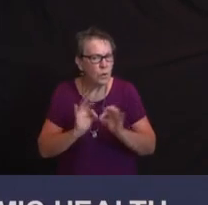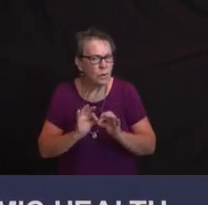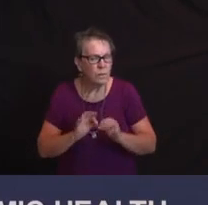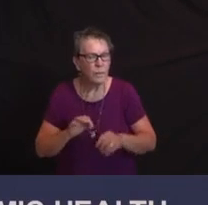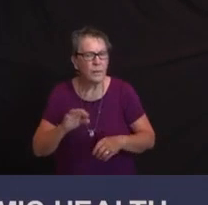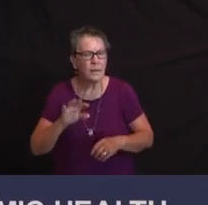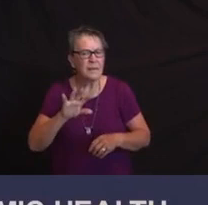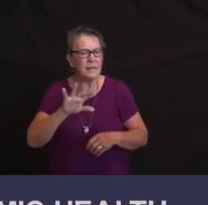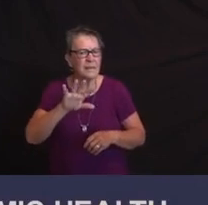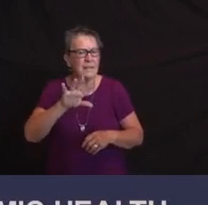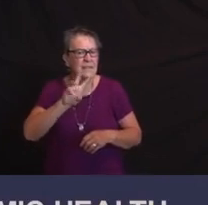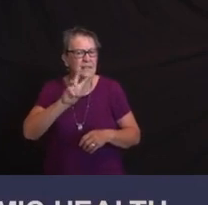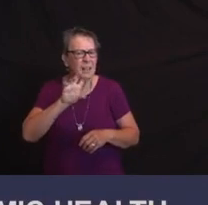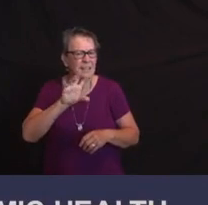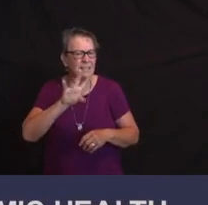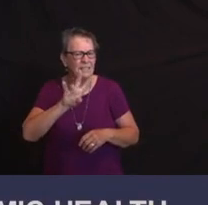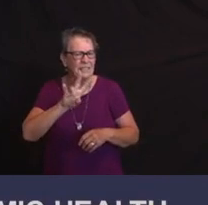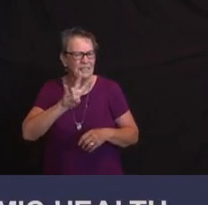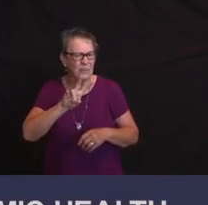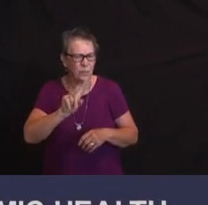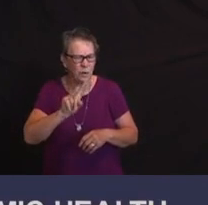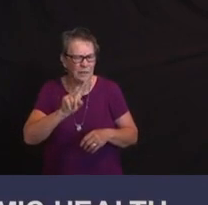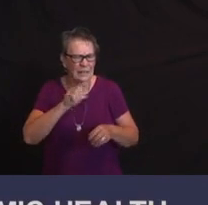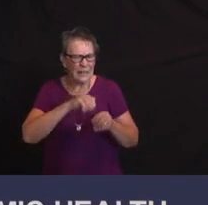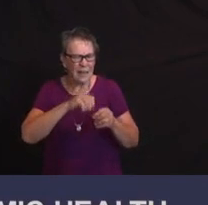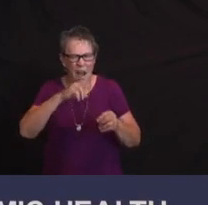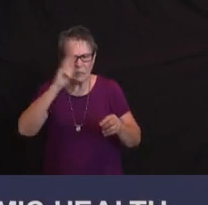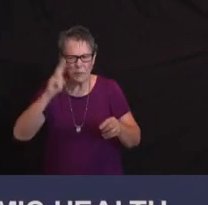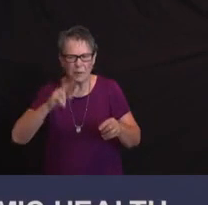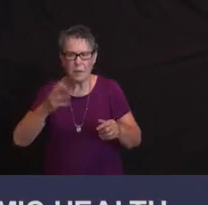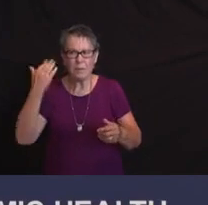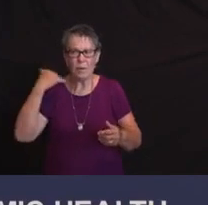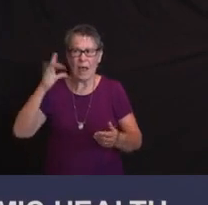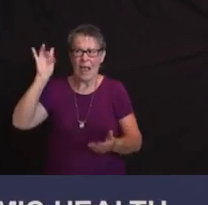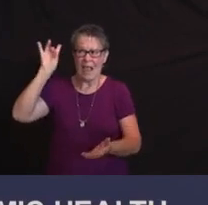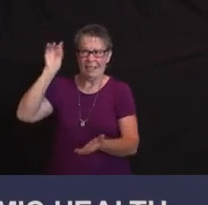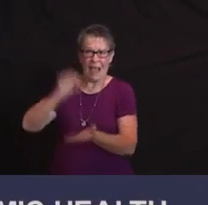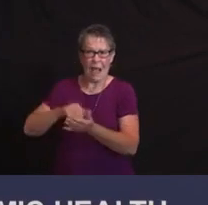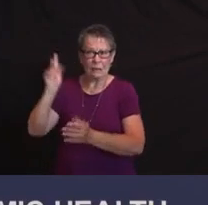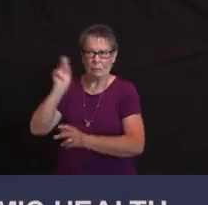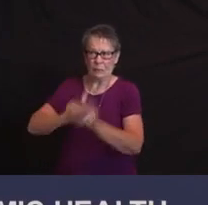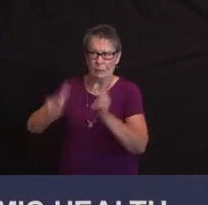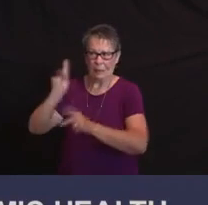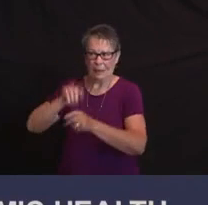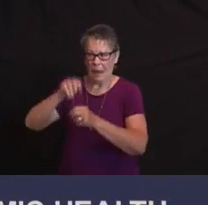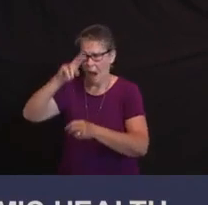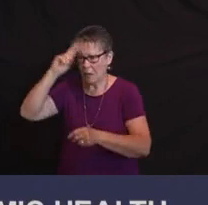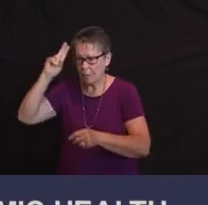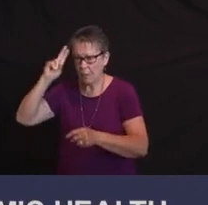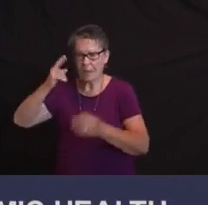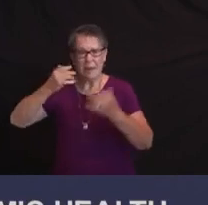the first wave. And fortunately, just 59 of those people are on ventilators. What's the best metric to